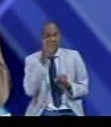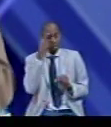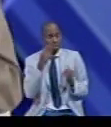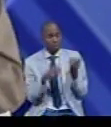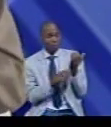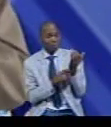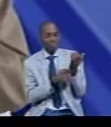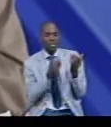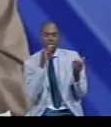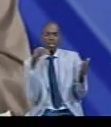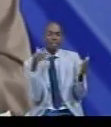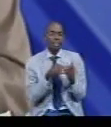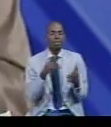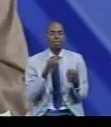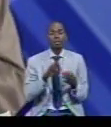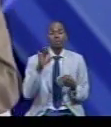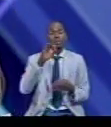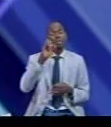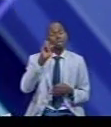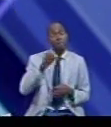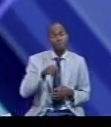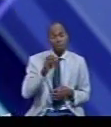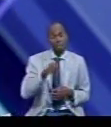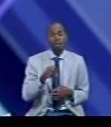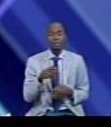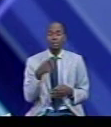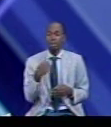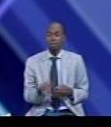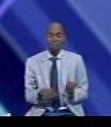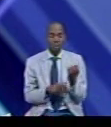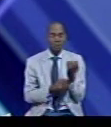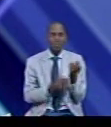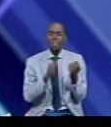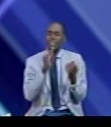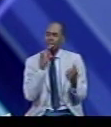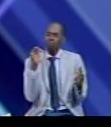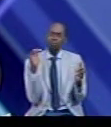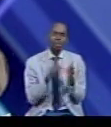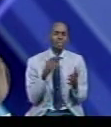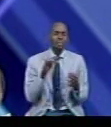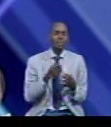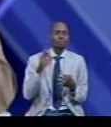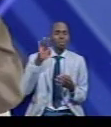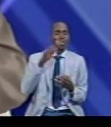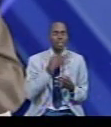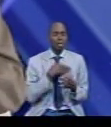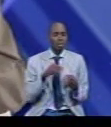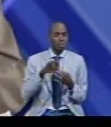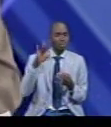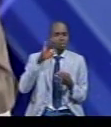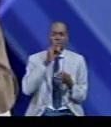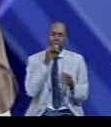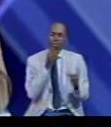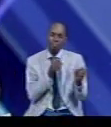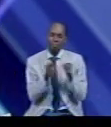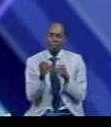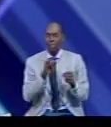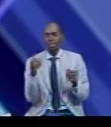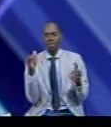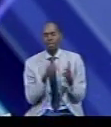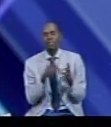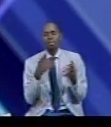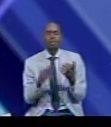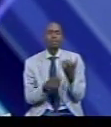the spirit. Oh yes, it's fighting against the spirit, and the spirit is fighting against the